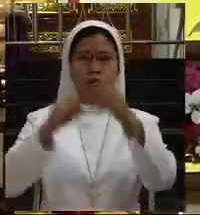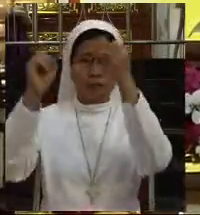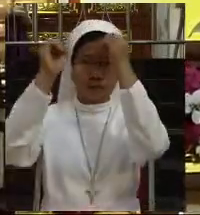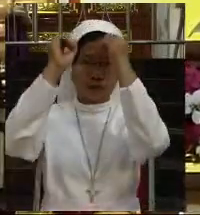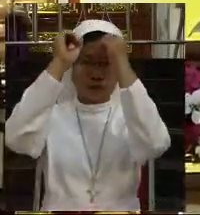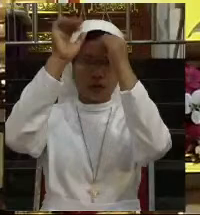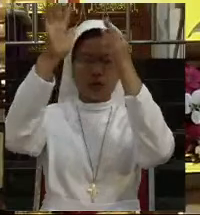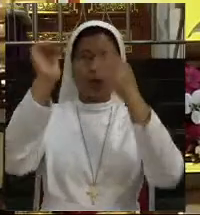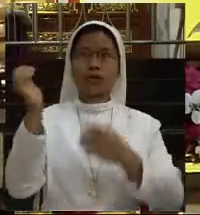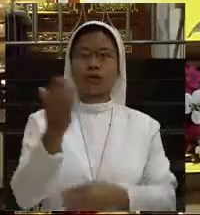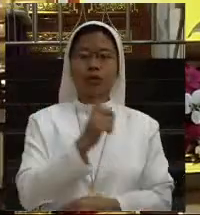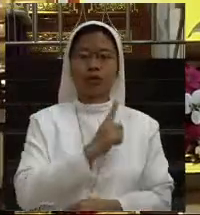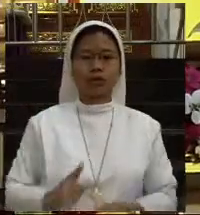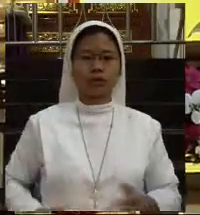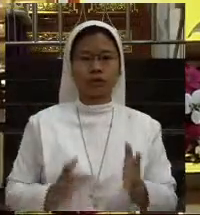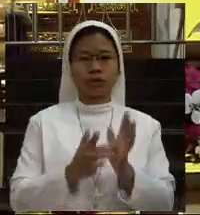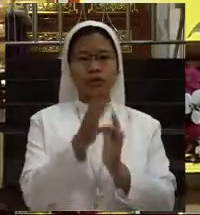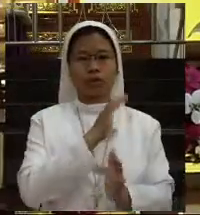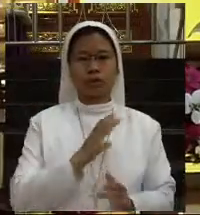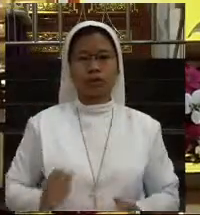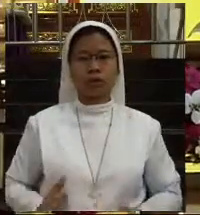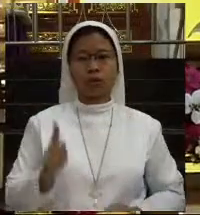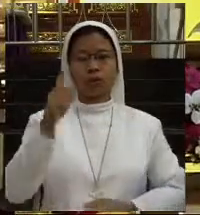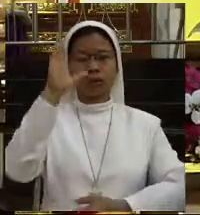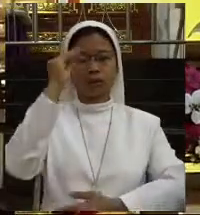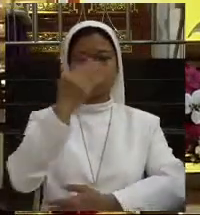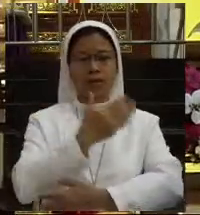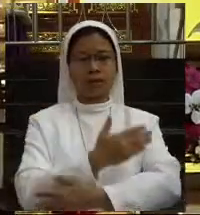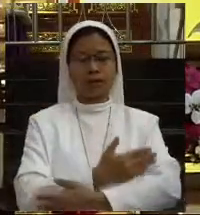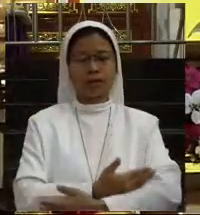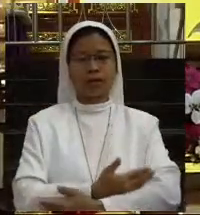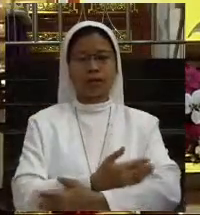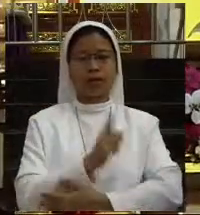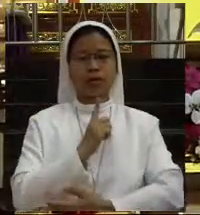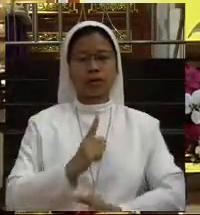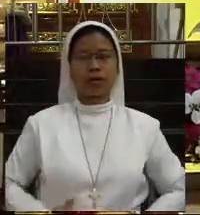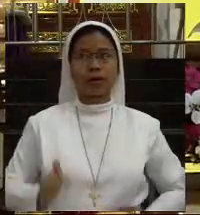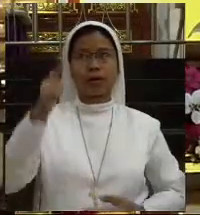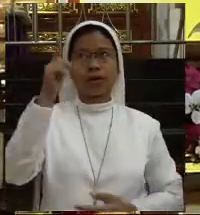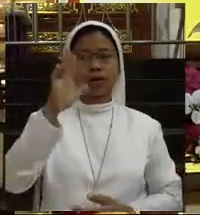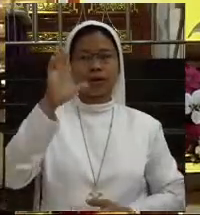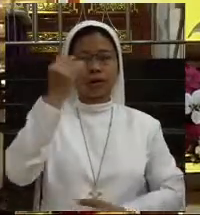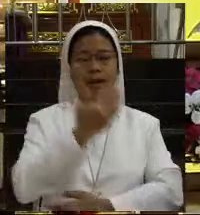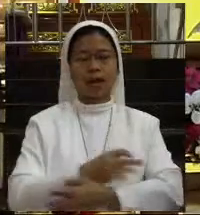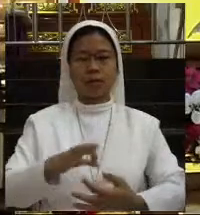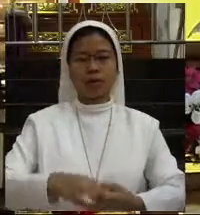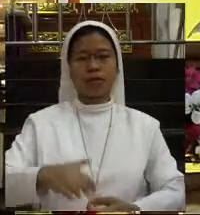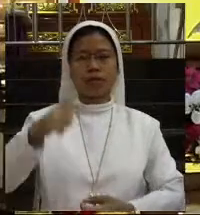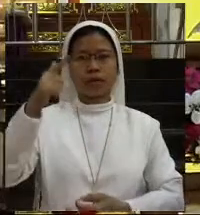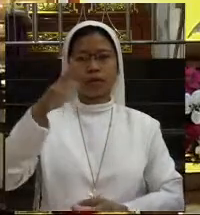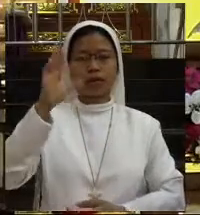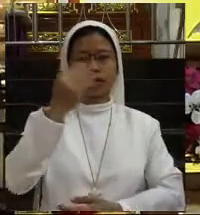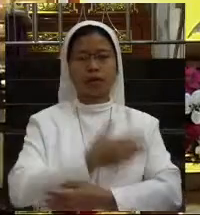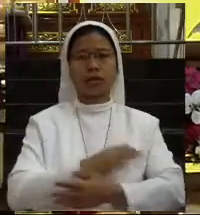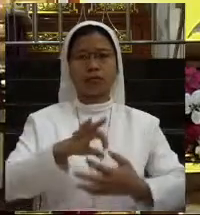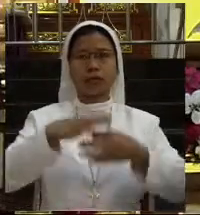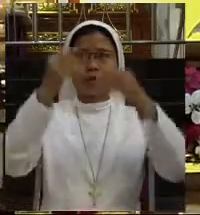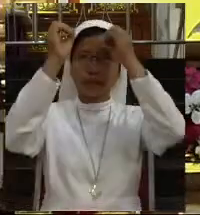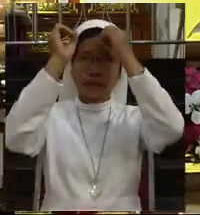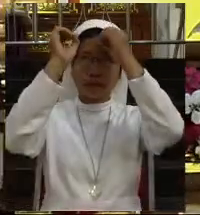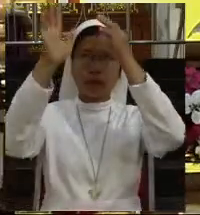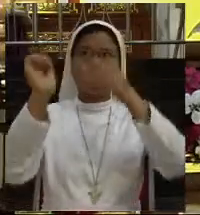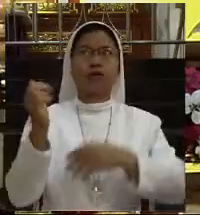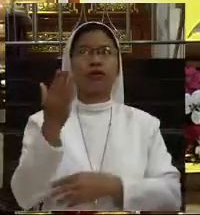Father, Lord Jesus Christ, only begotten Son, Lord God, Lamb of God, Son of the